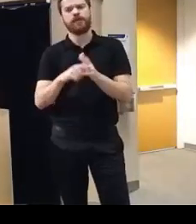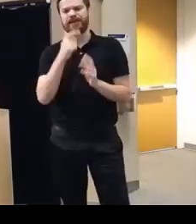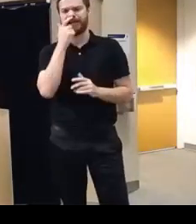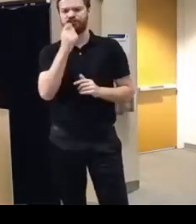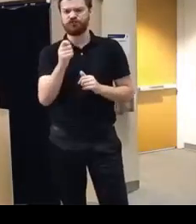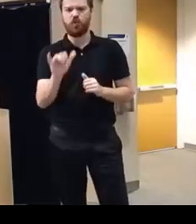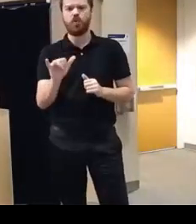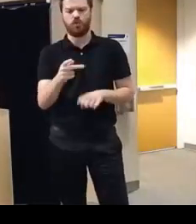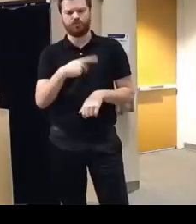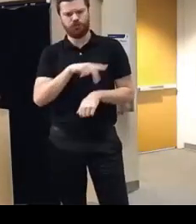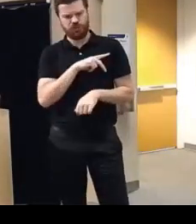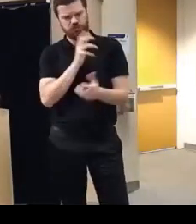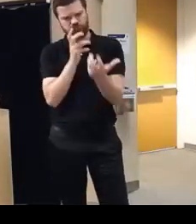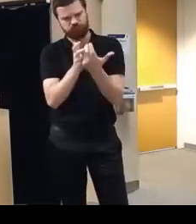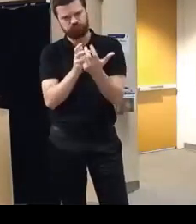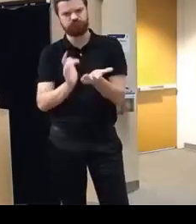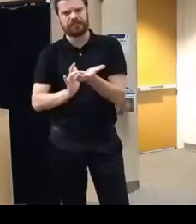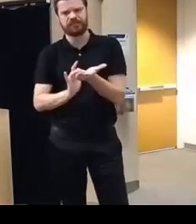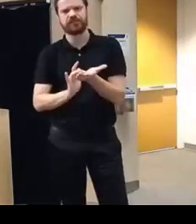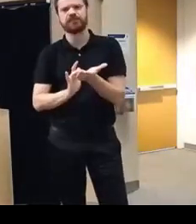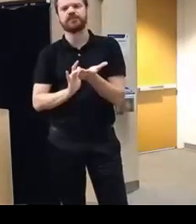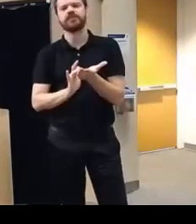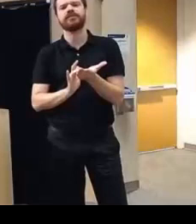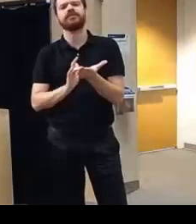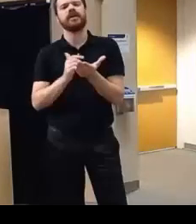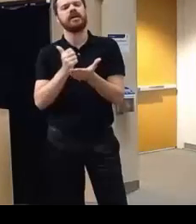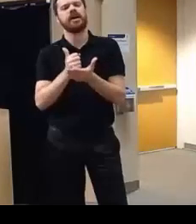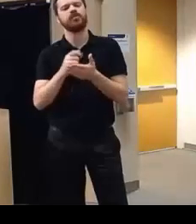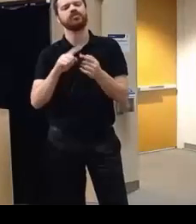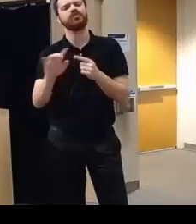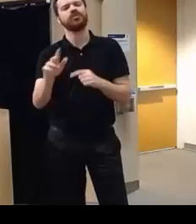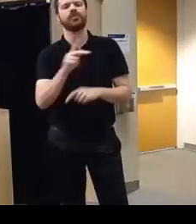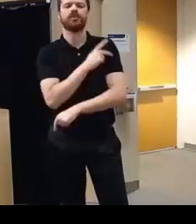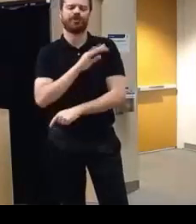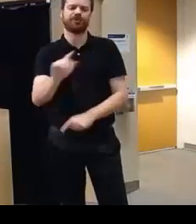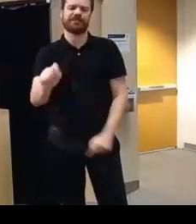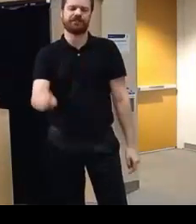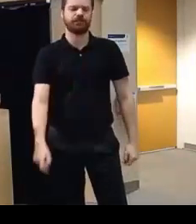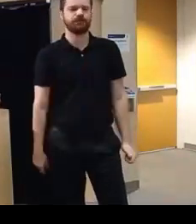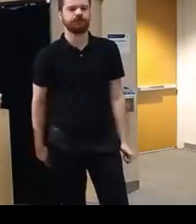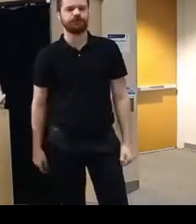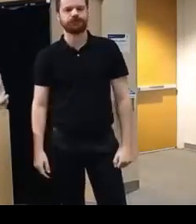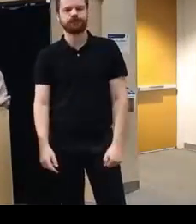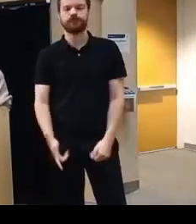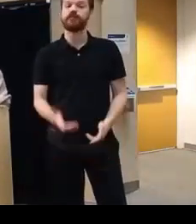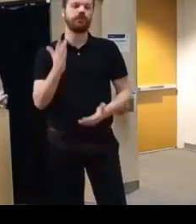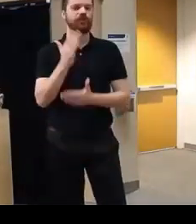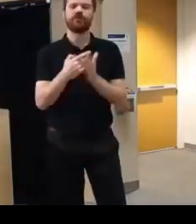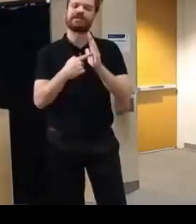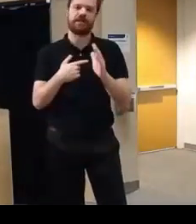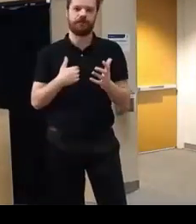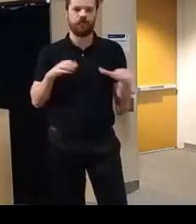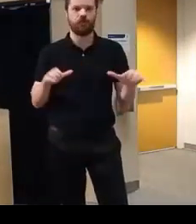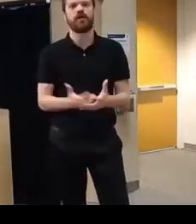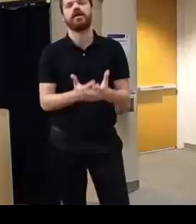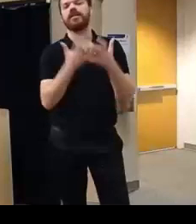of personalized medicine and tailoring treatment to patient needs. This is just an example of the kinds of things that I was doing a ton of